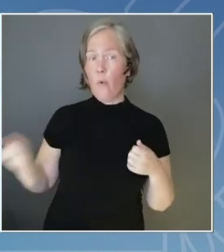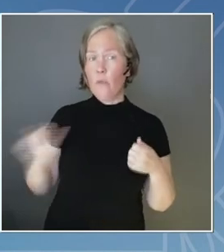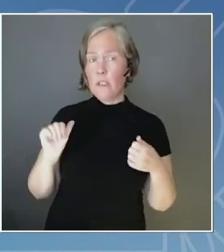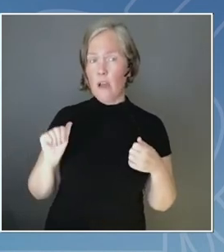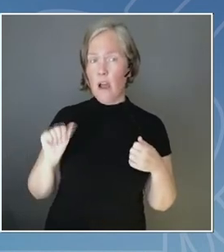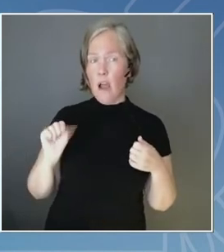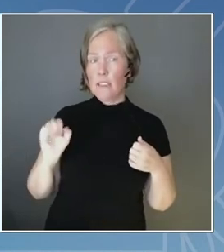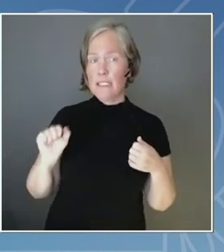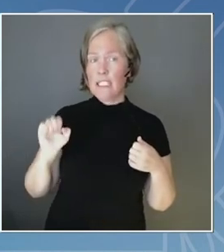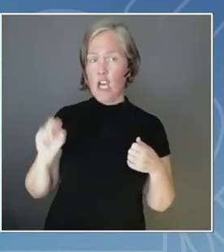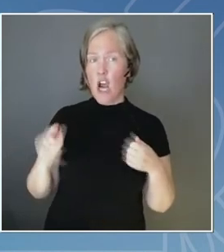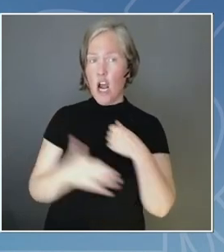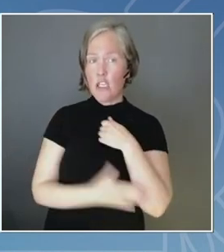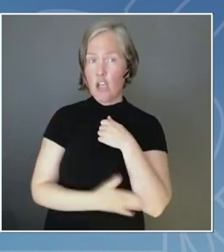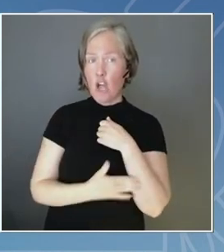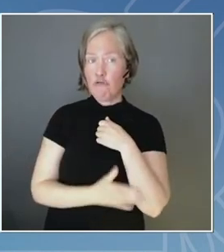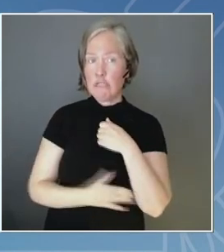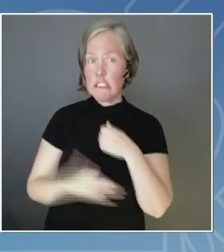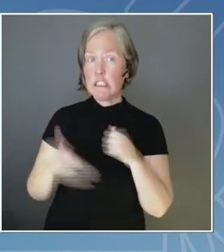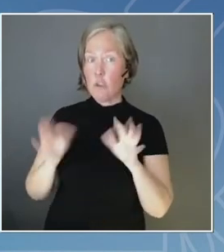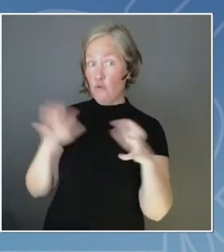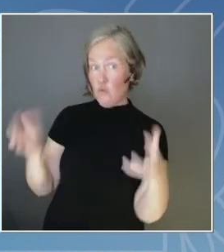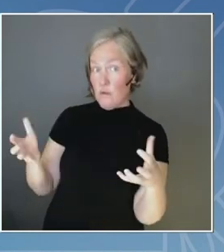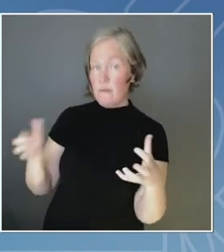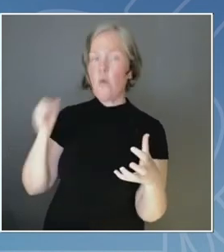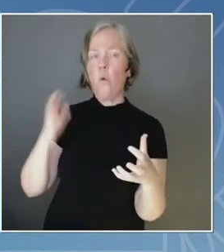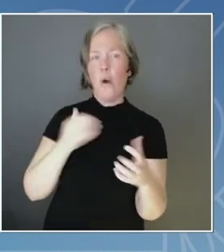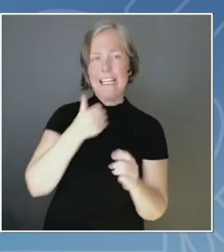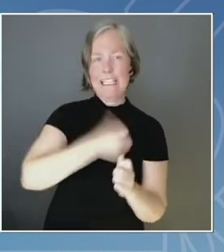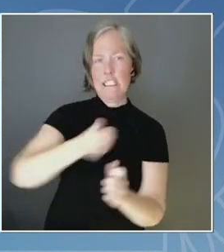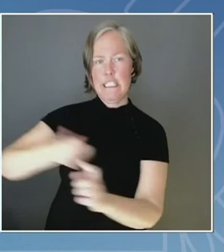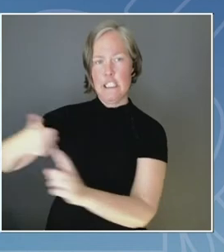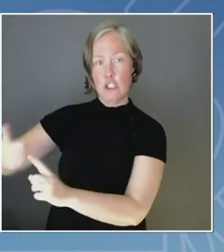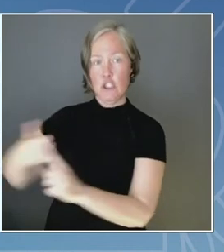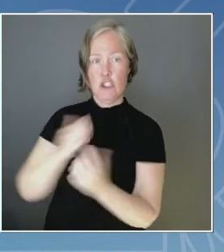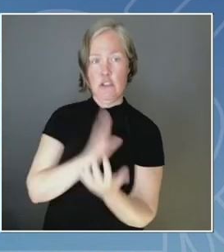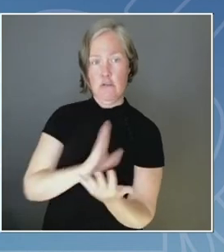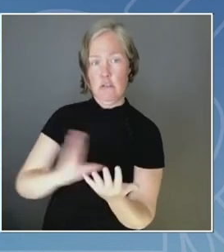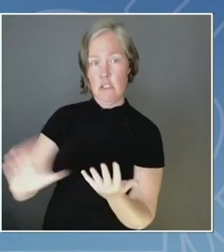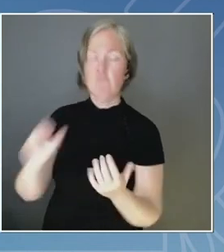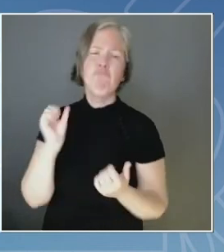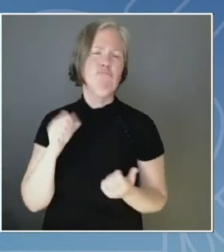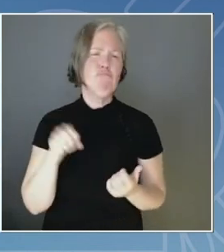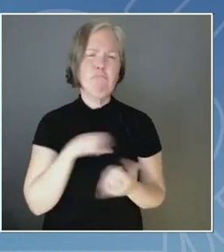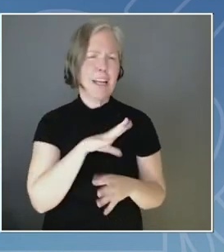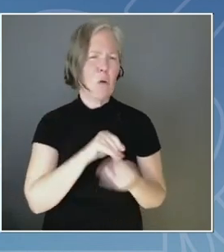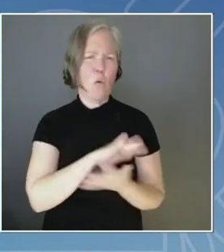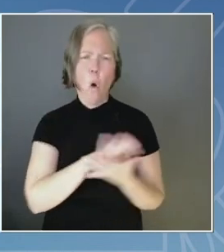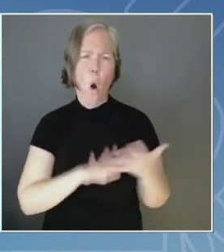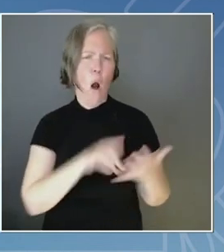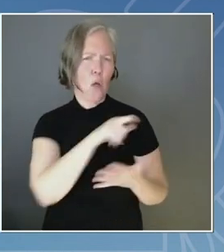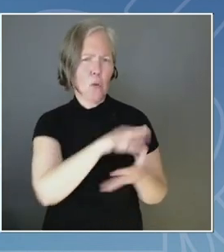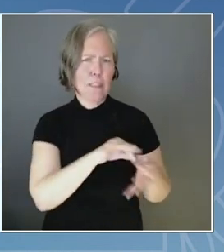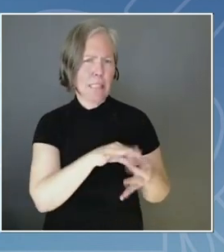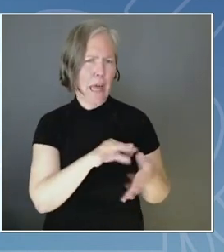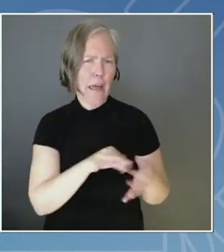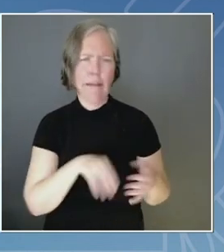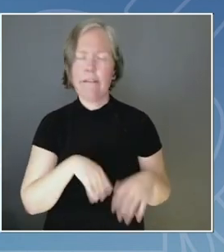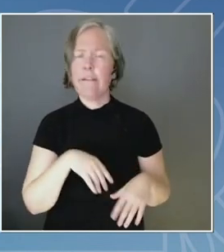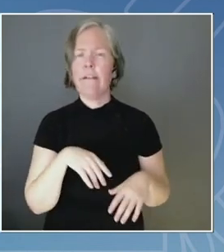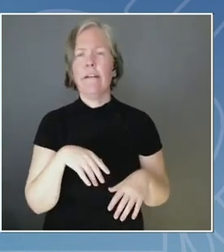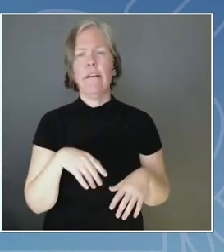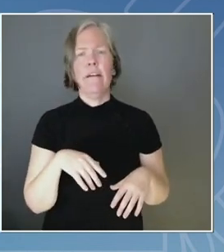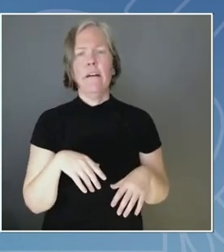group, as well as bilaterally, covers all of those areas that you mentioned, spanning from